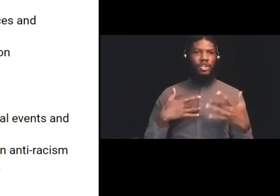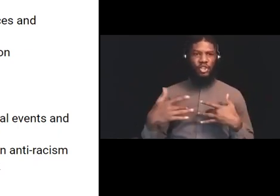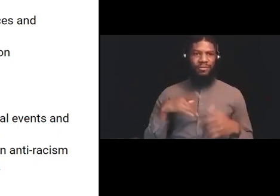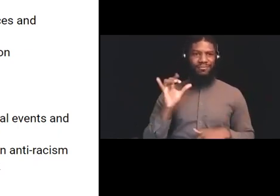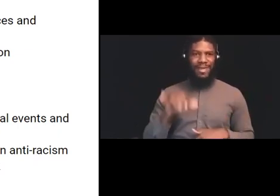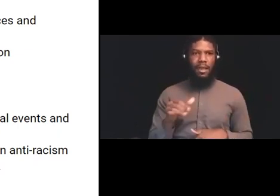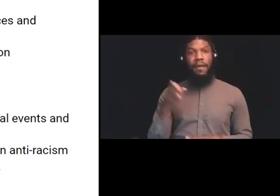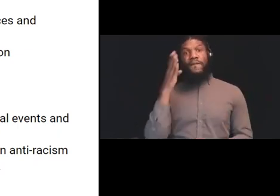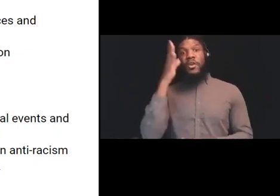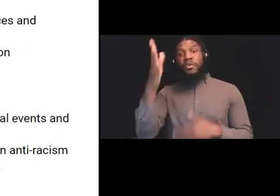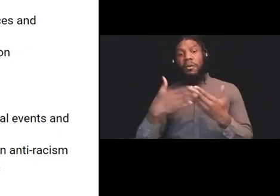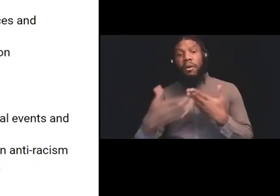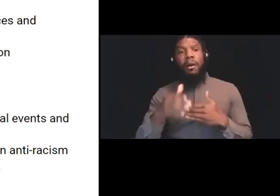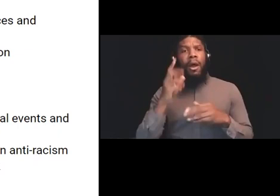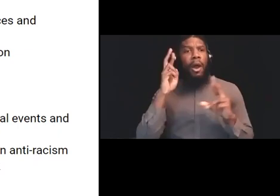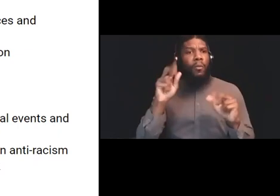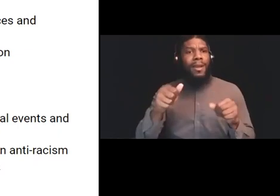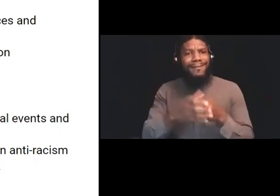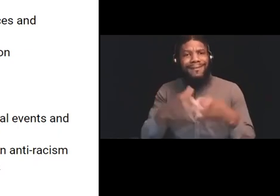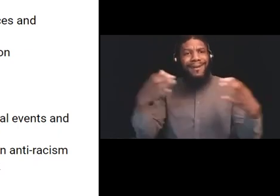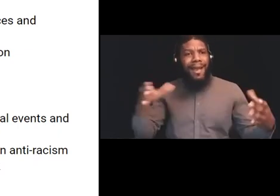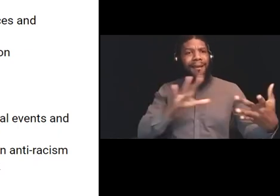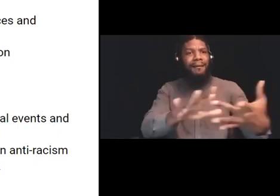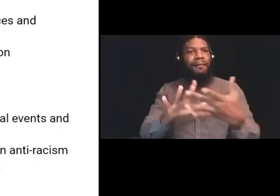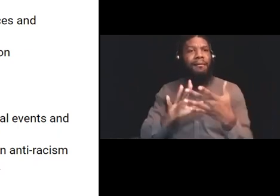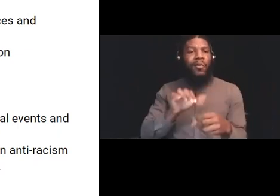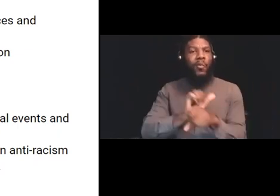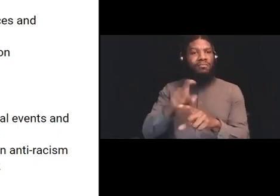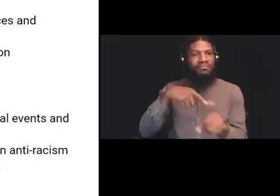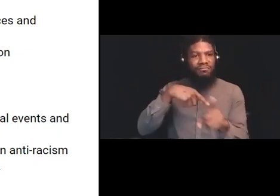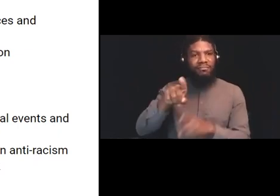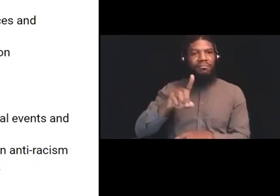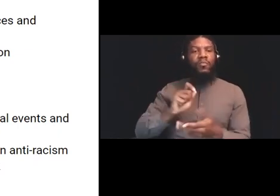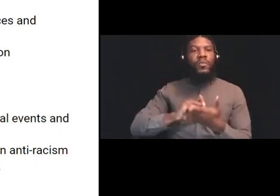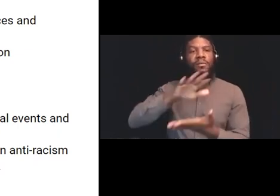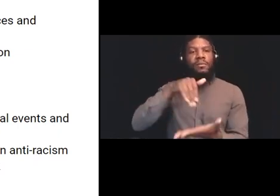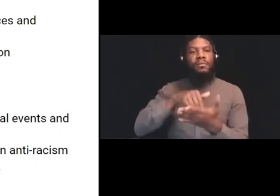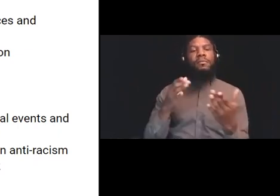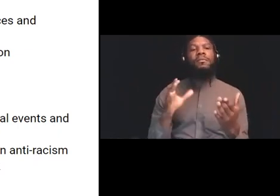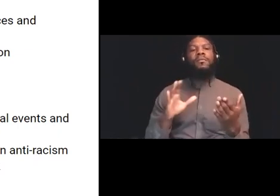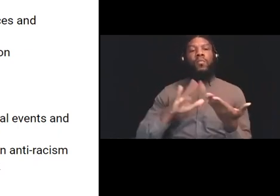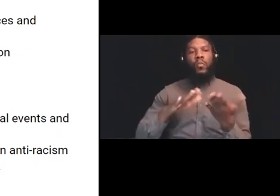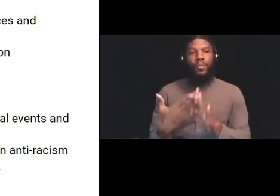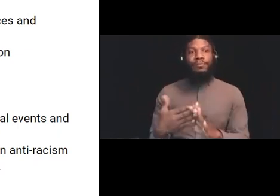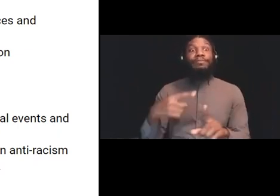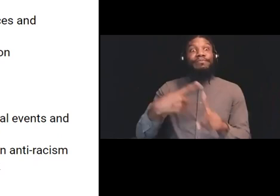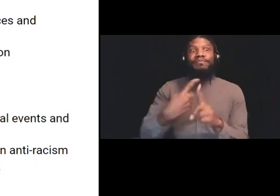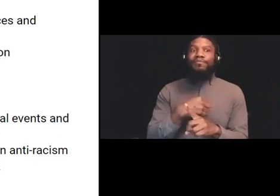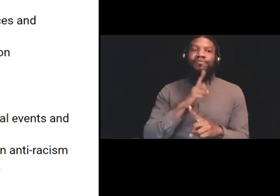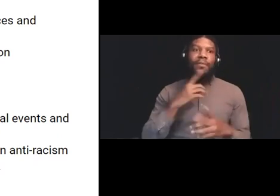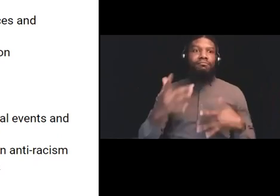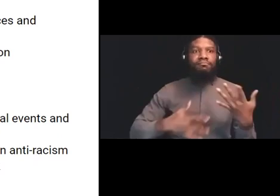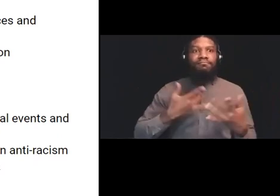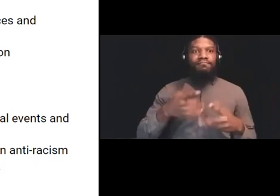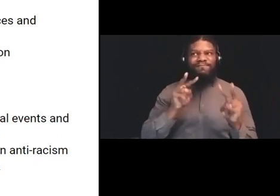future, we hope to expand the reach of our work within the Writing Center community. And we are excited to be seeking